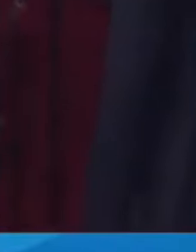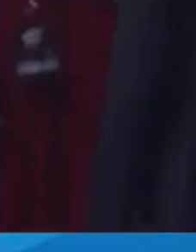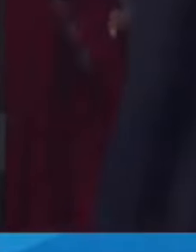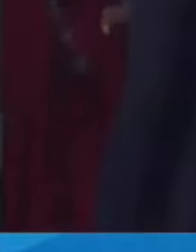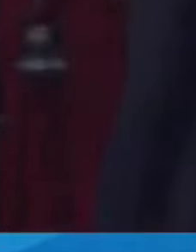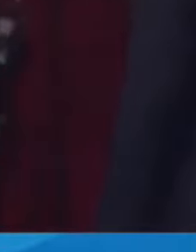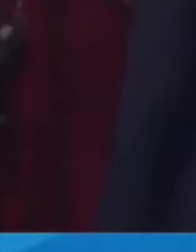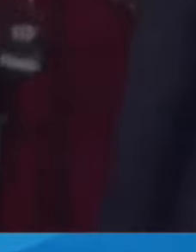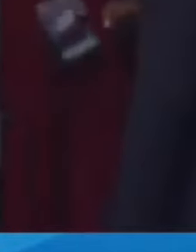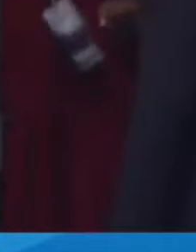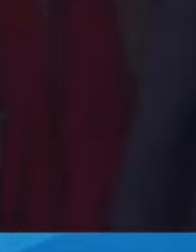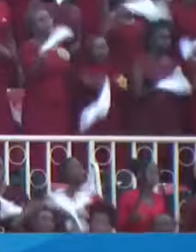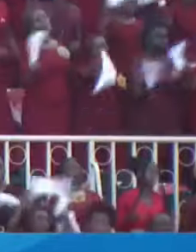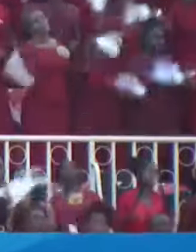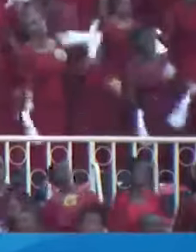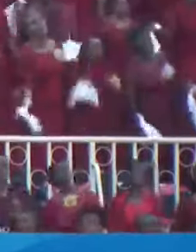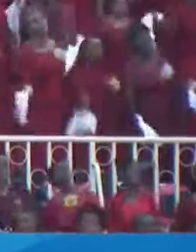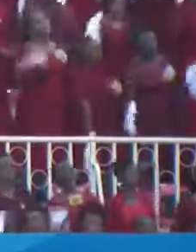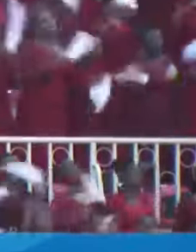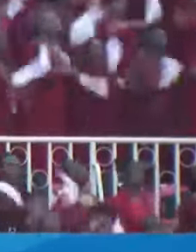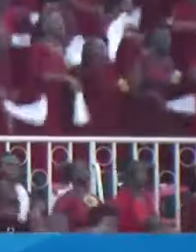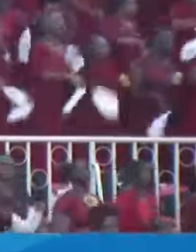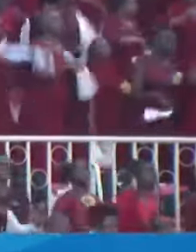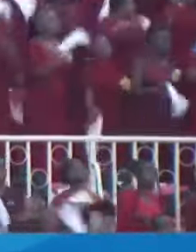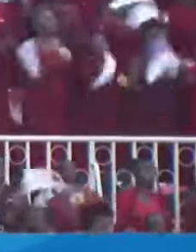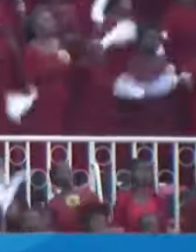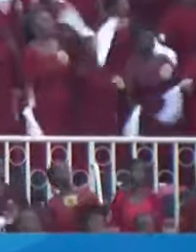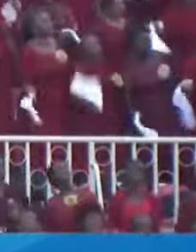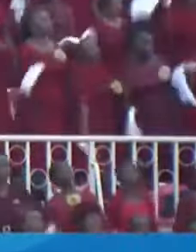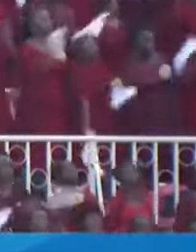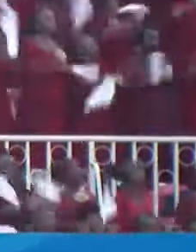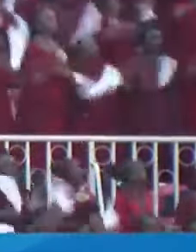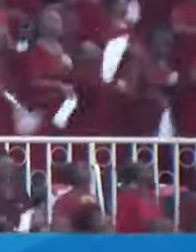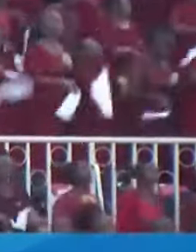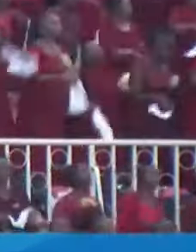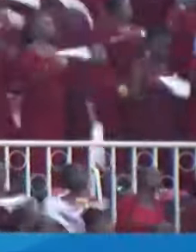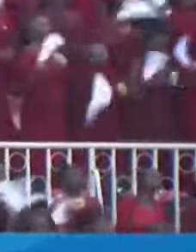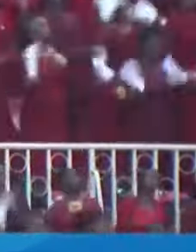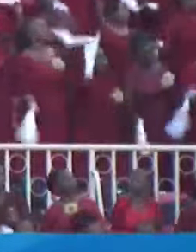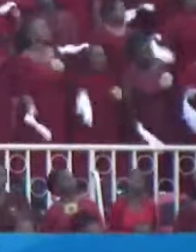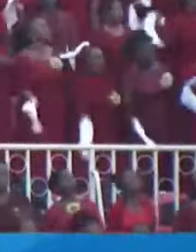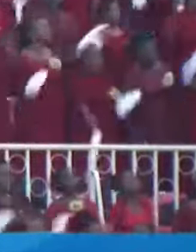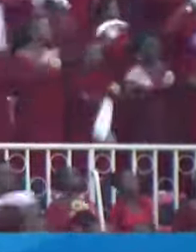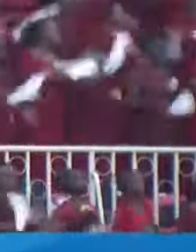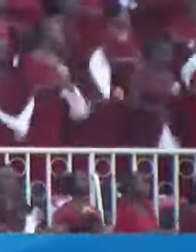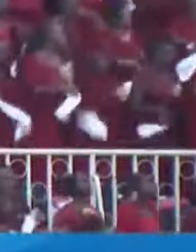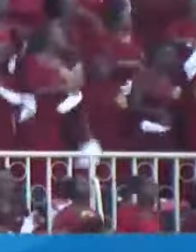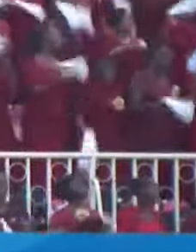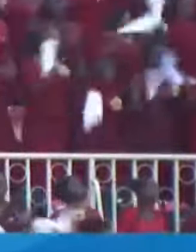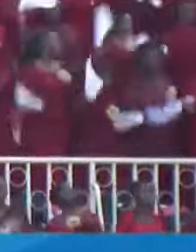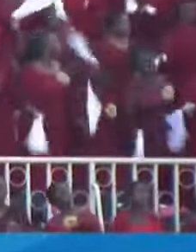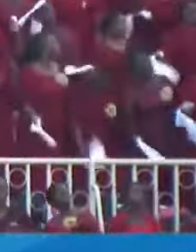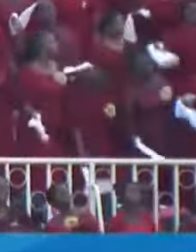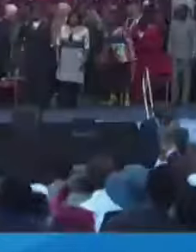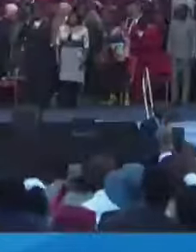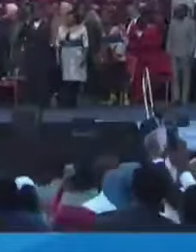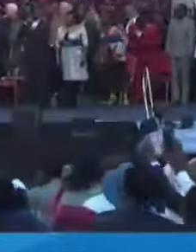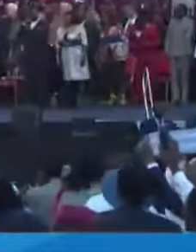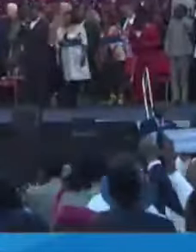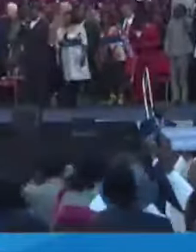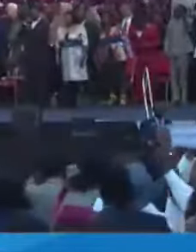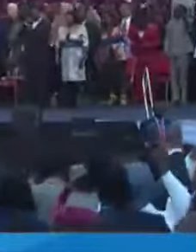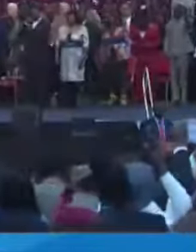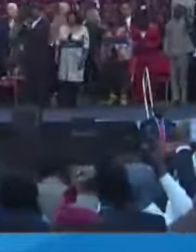in your name we overcome in your name that's Victory your name